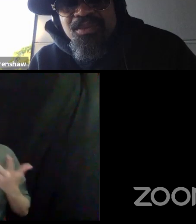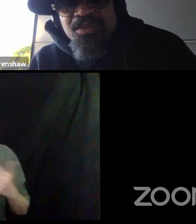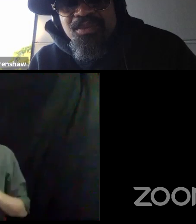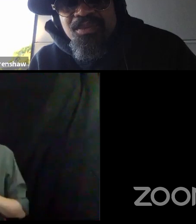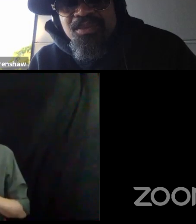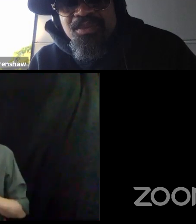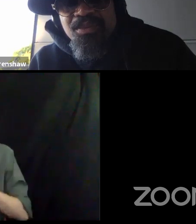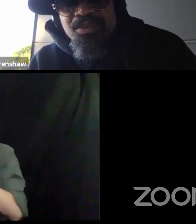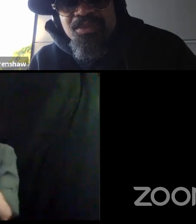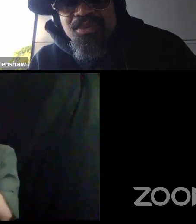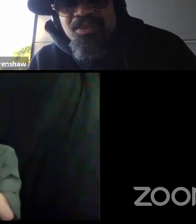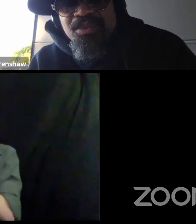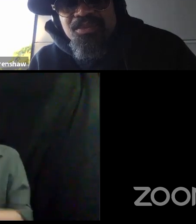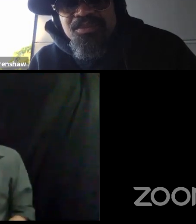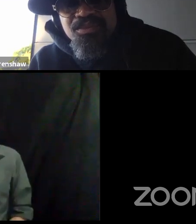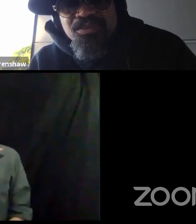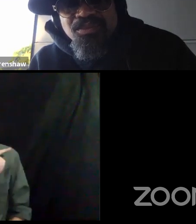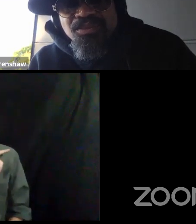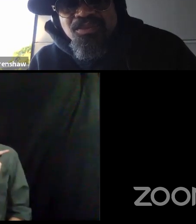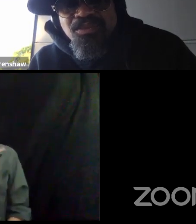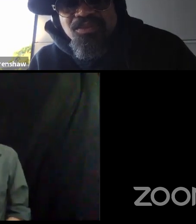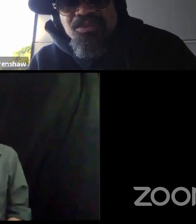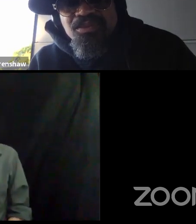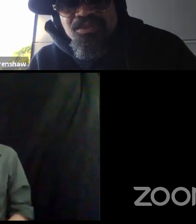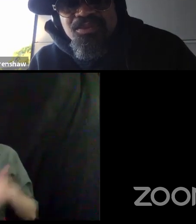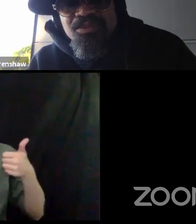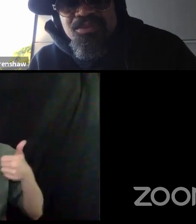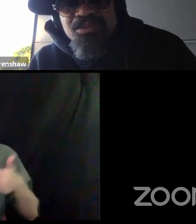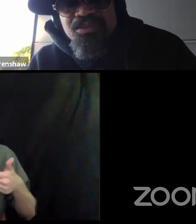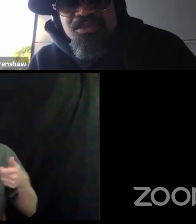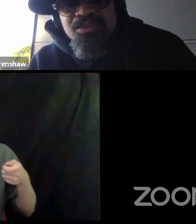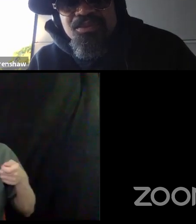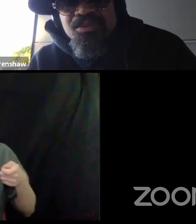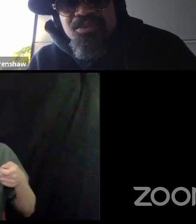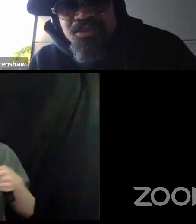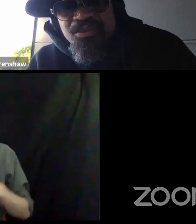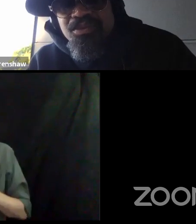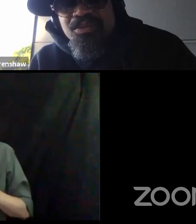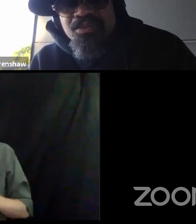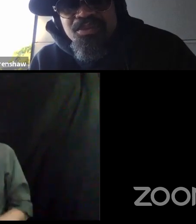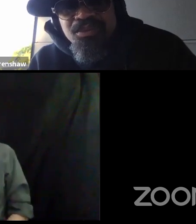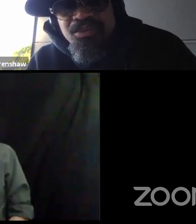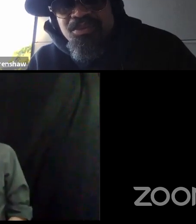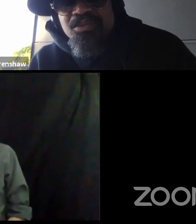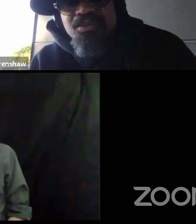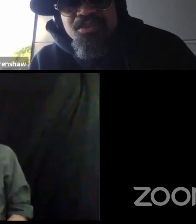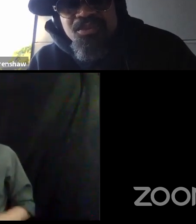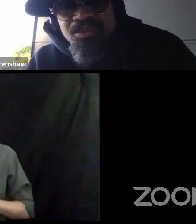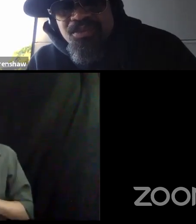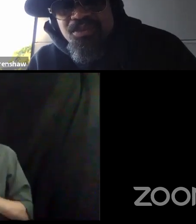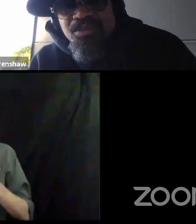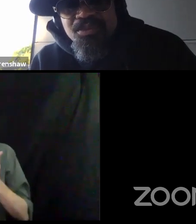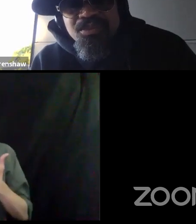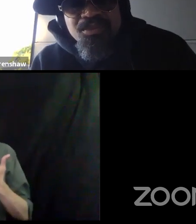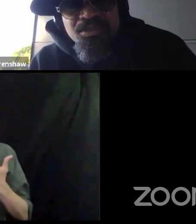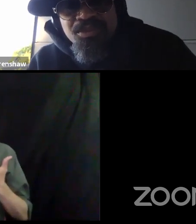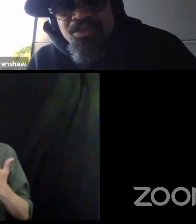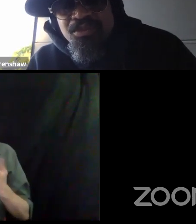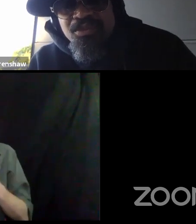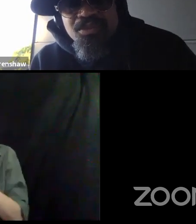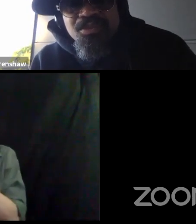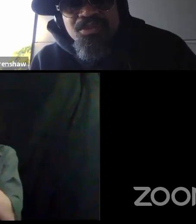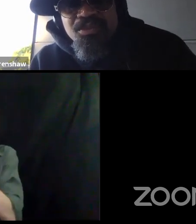these, the recording grand jury bills, the body cams, Measure 11, our mass incarceration, getting